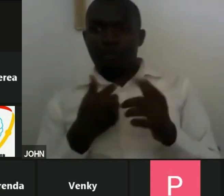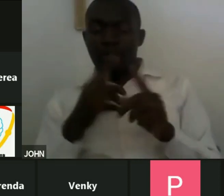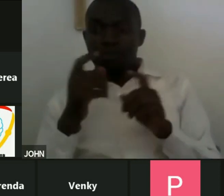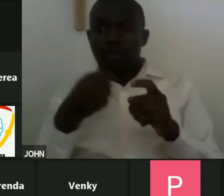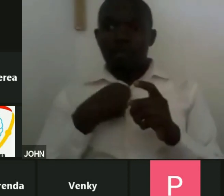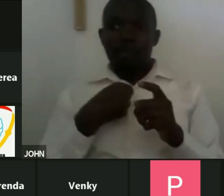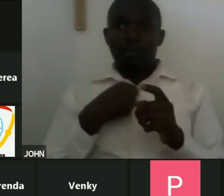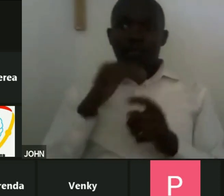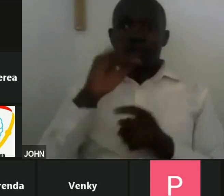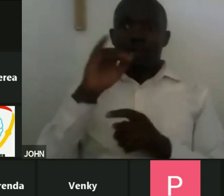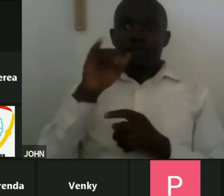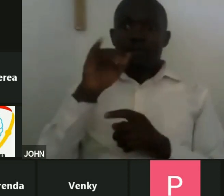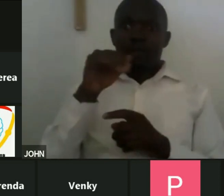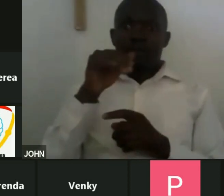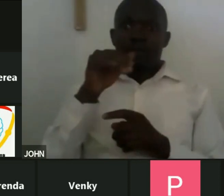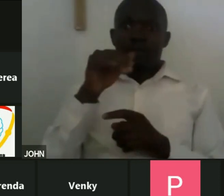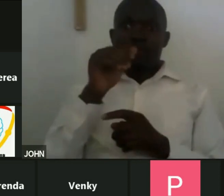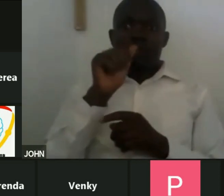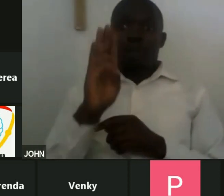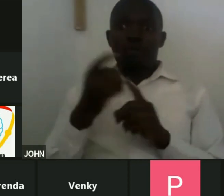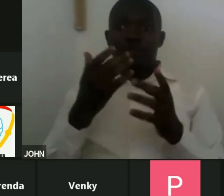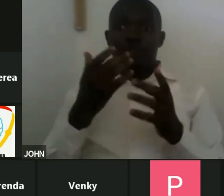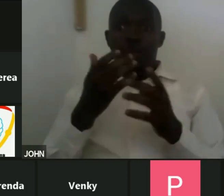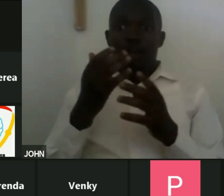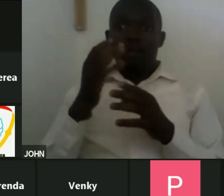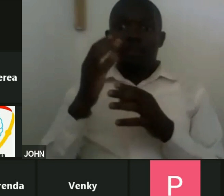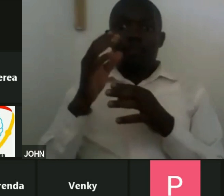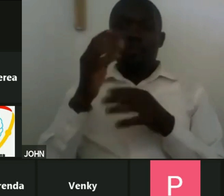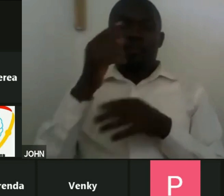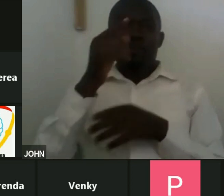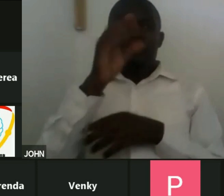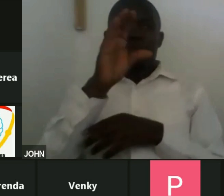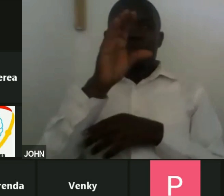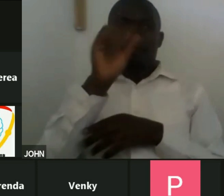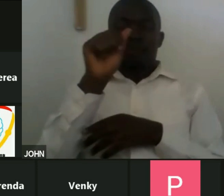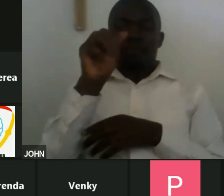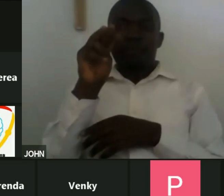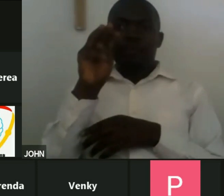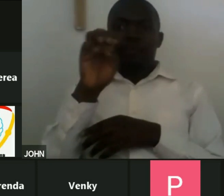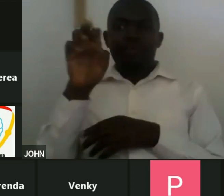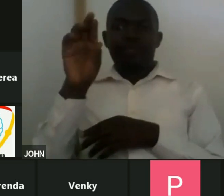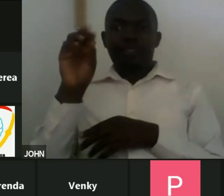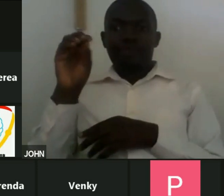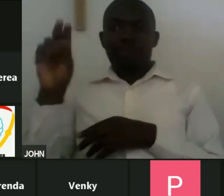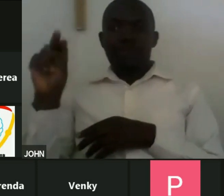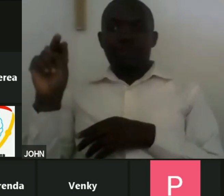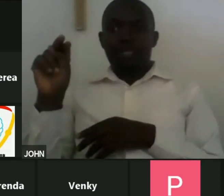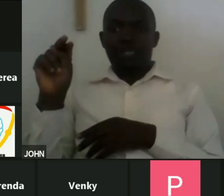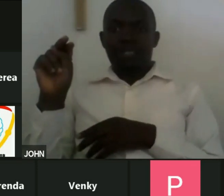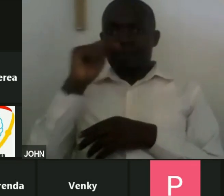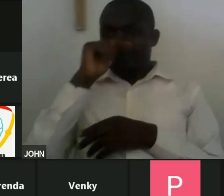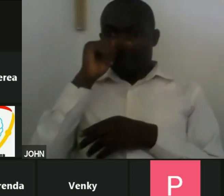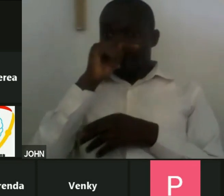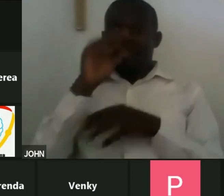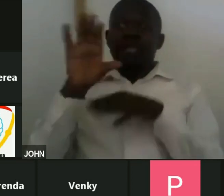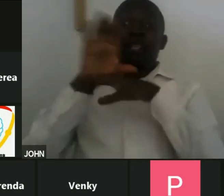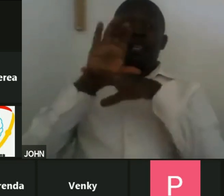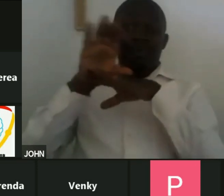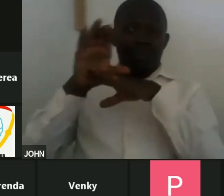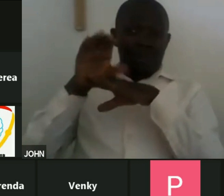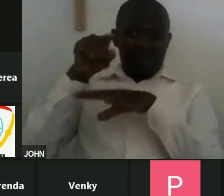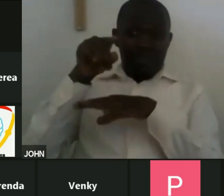from Cameroon. Yes, Jacob. Yeah, point 5, still on point 5. The statement that talks